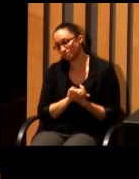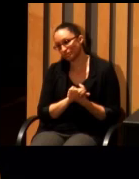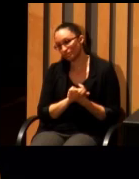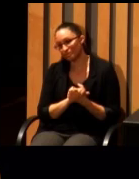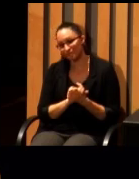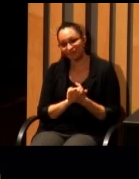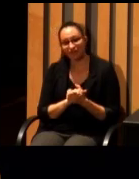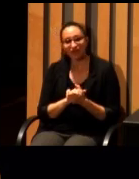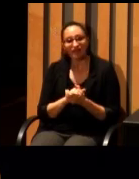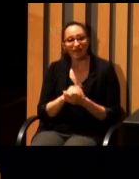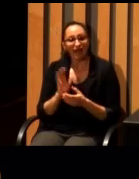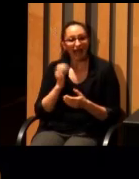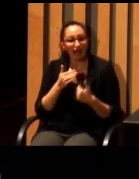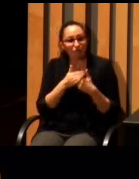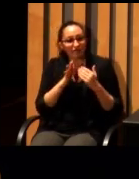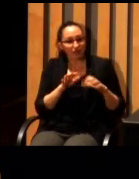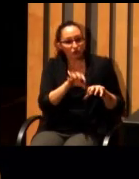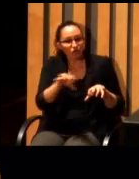country towns.